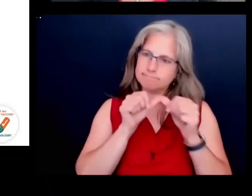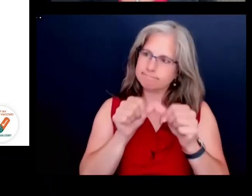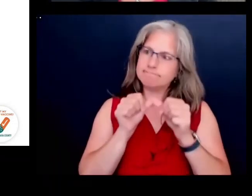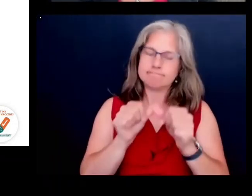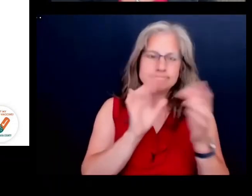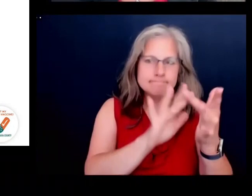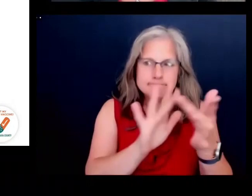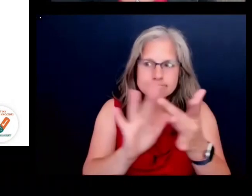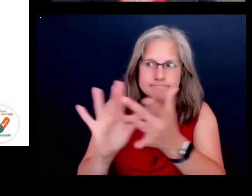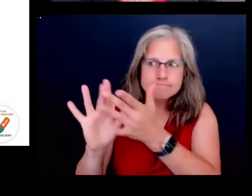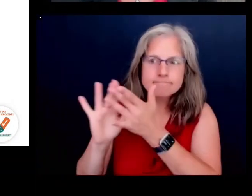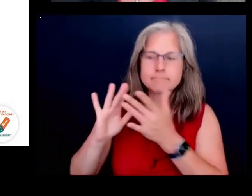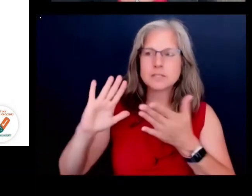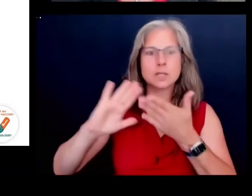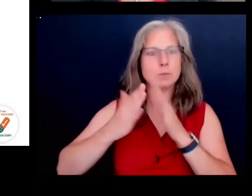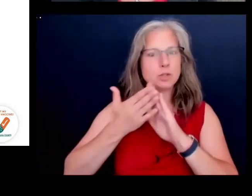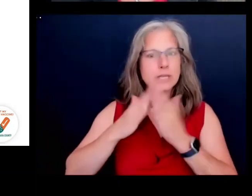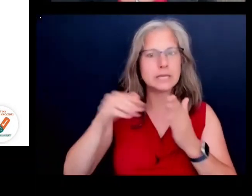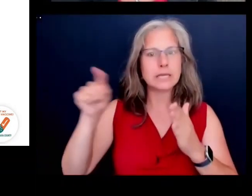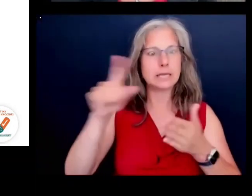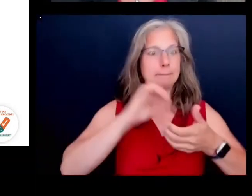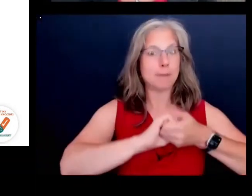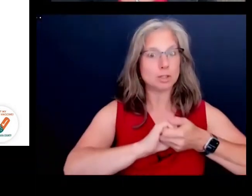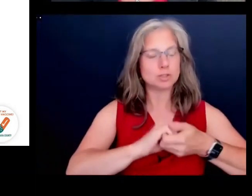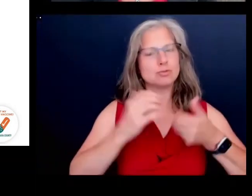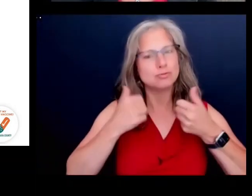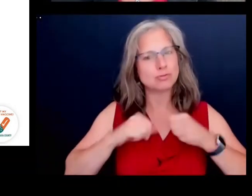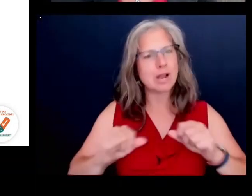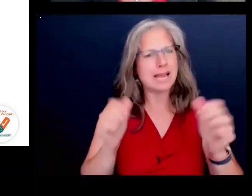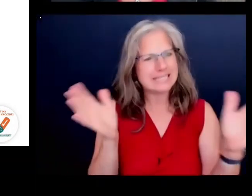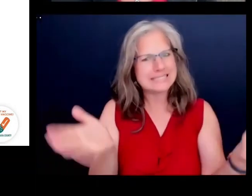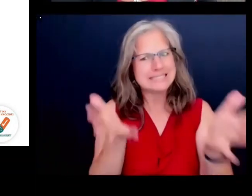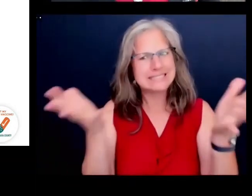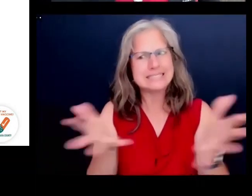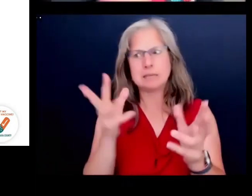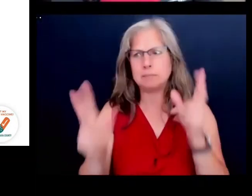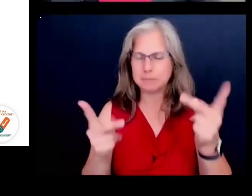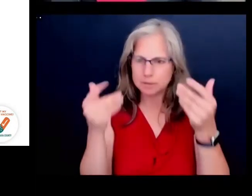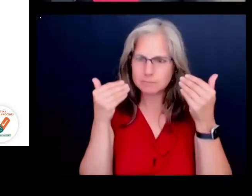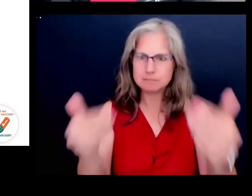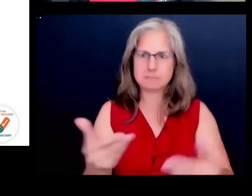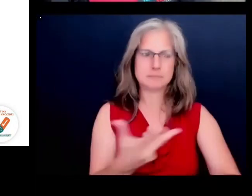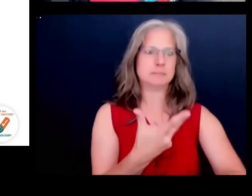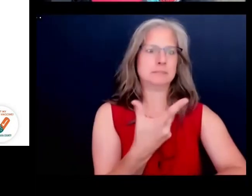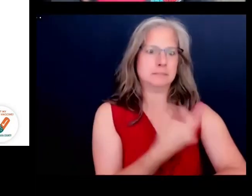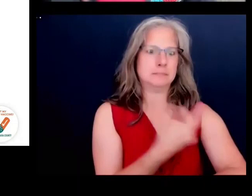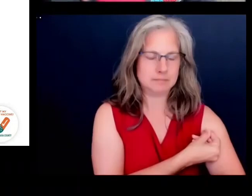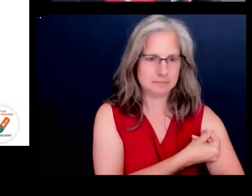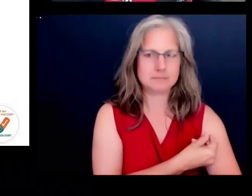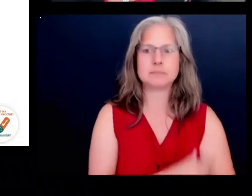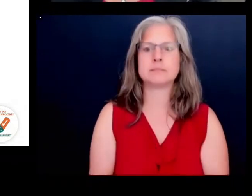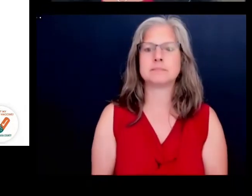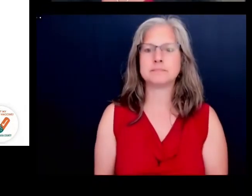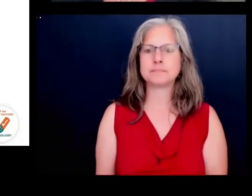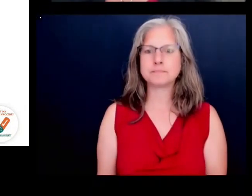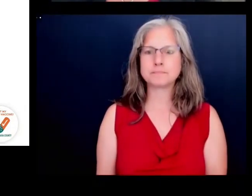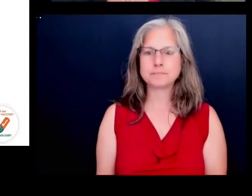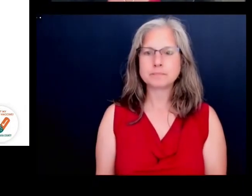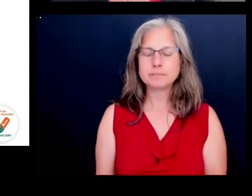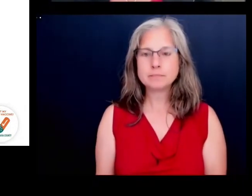will continue to work with community partners to vaccinate individuals